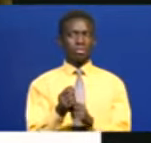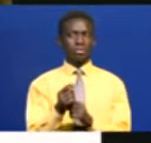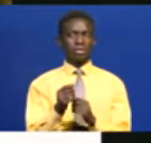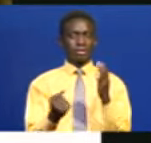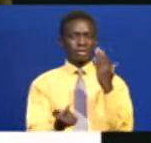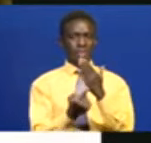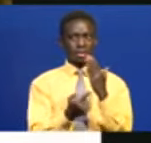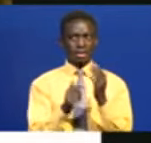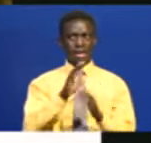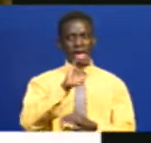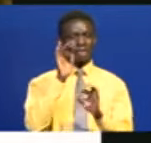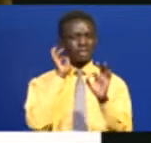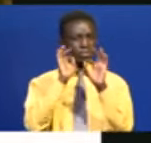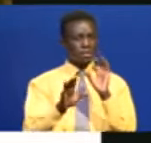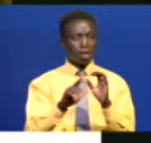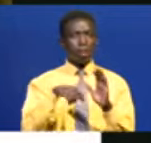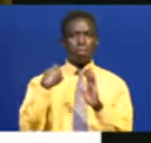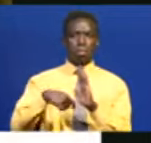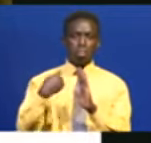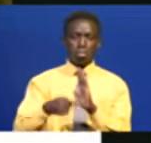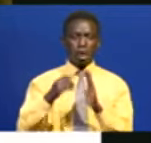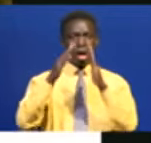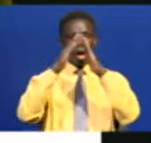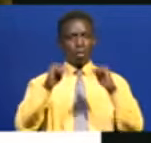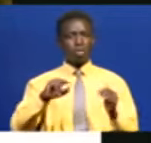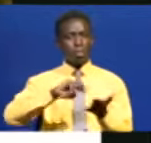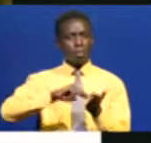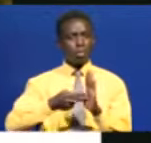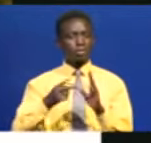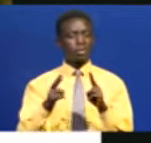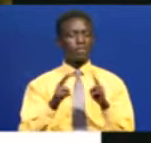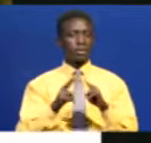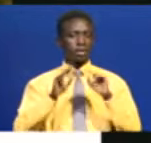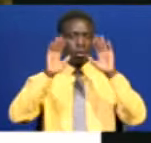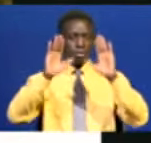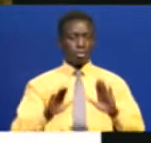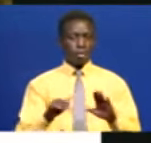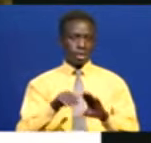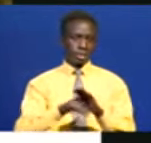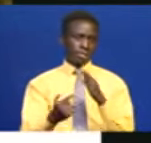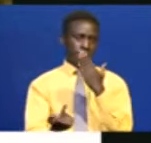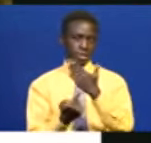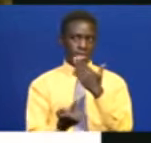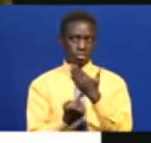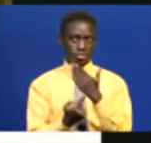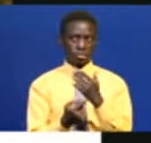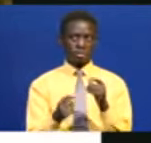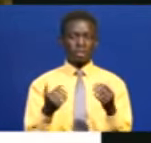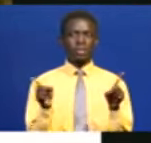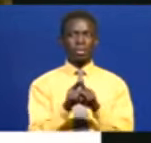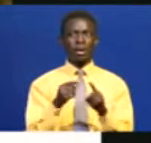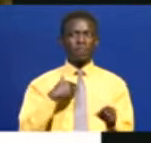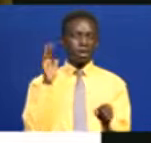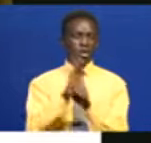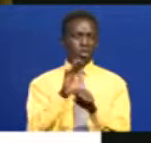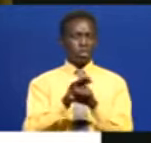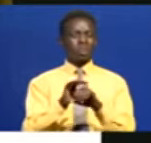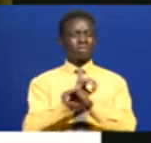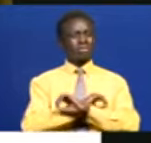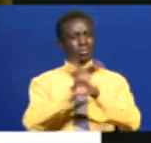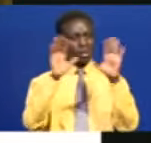speed manufacturing housing projects is very important. New technologies has a lot of experience in Turkey, and we